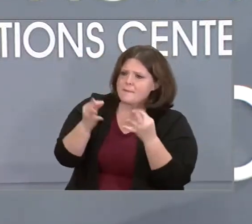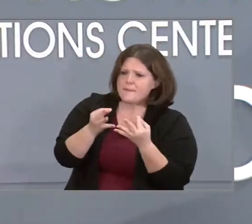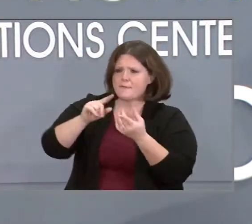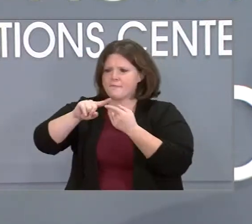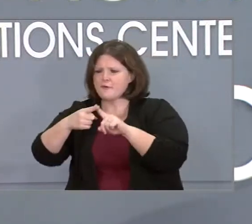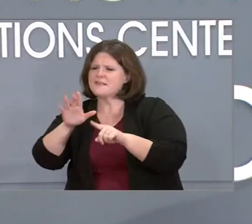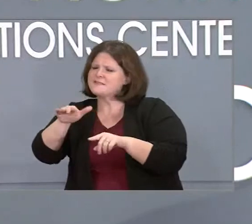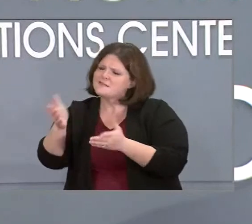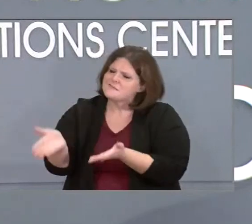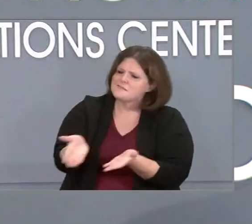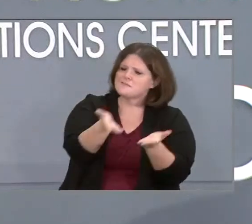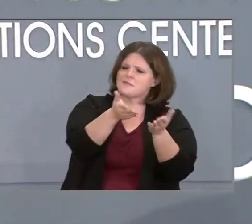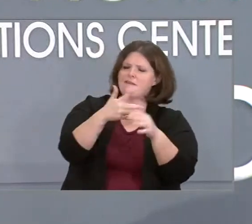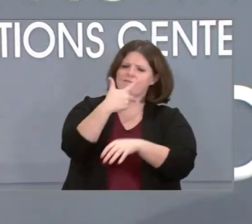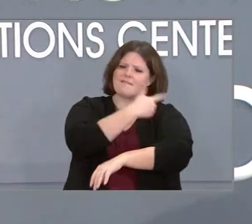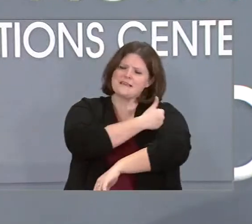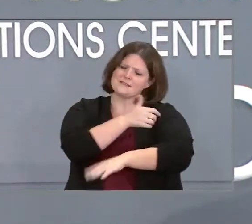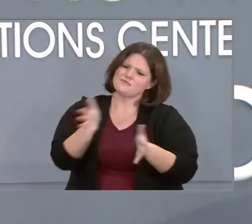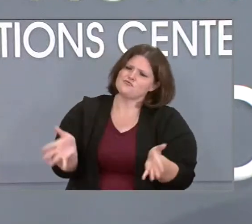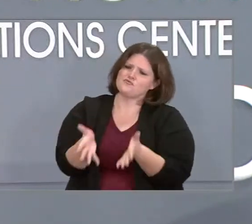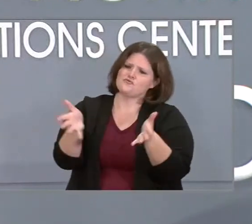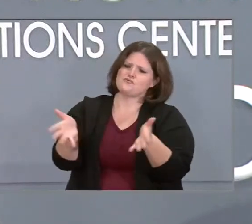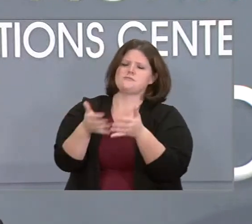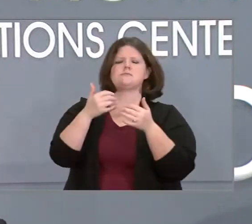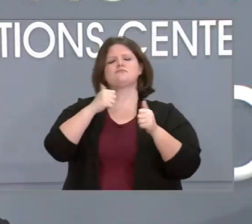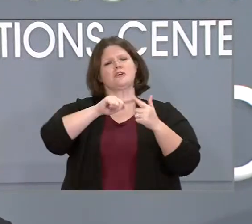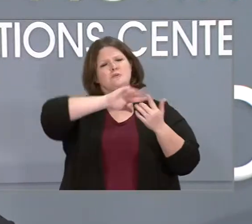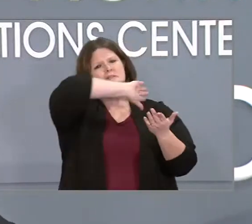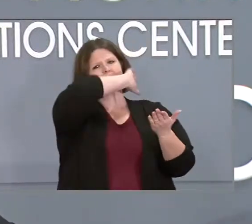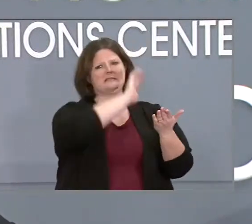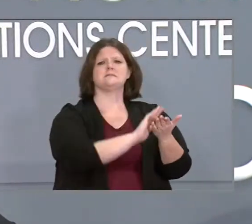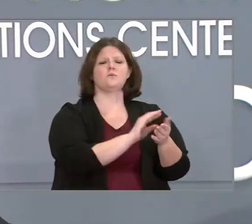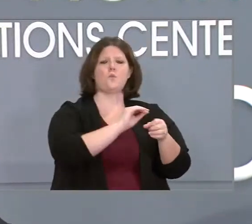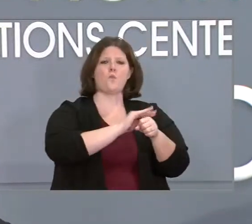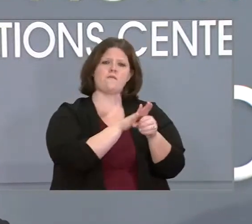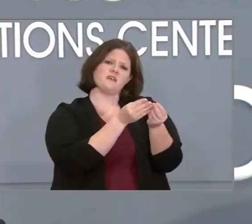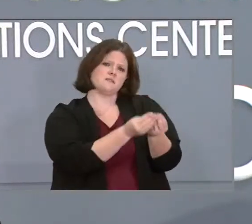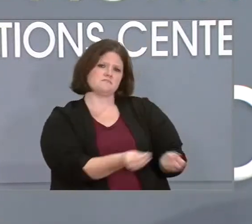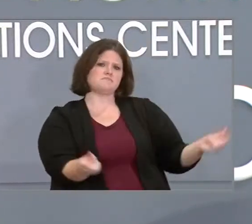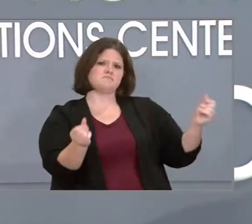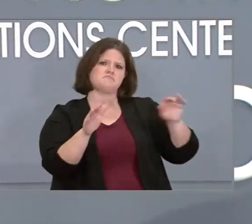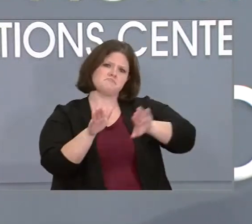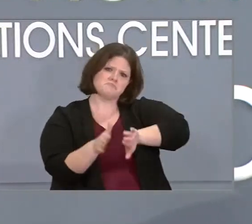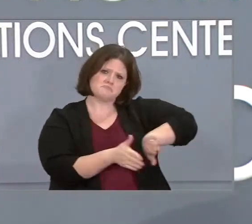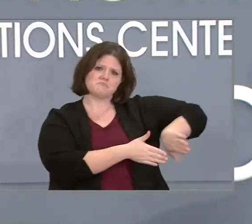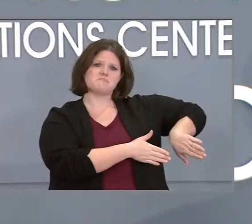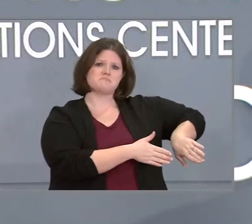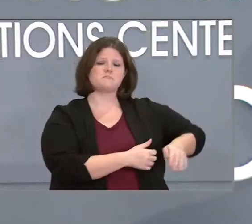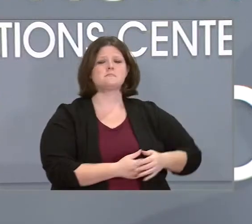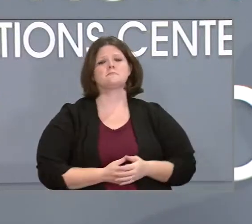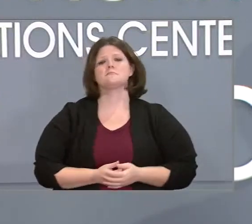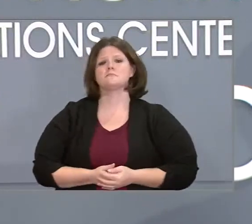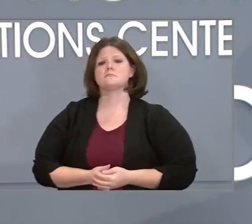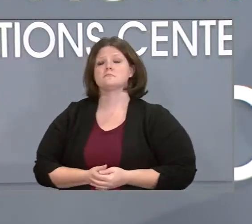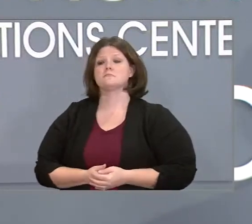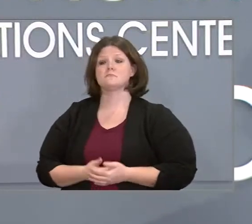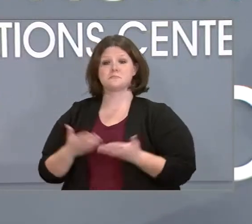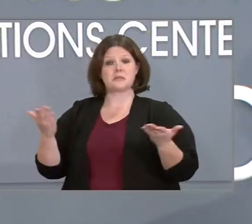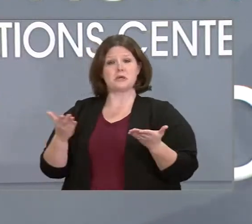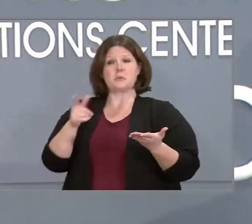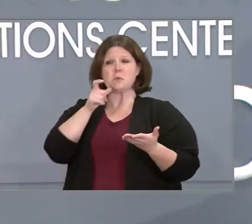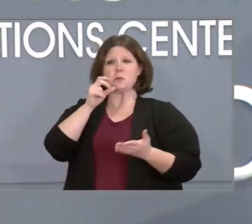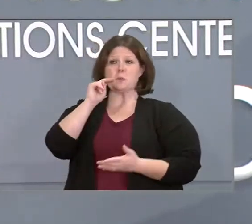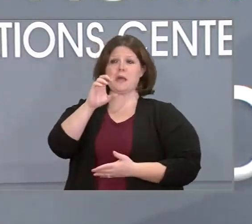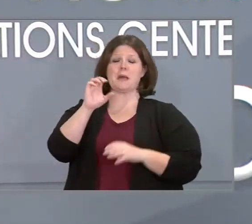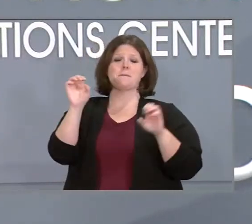vaccinated so we can put this pandemic in the rearview mirror. Also with me today is North Carolina Director